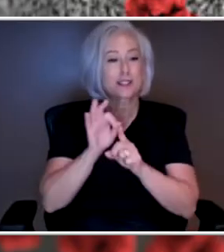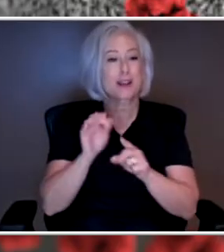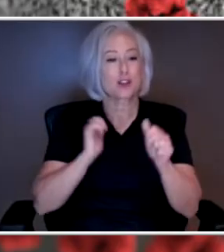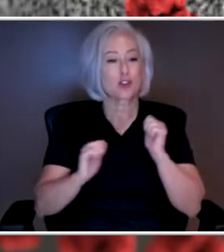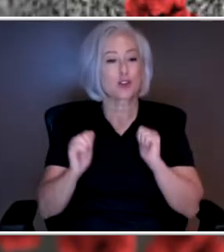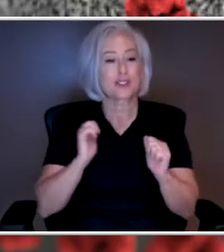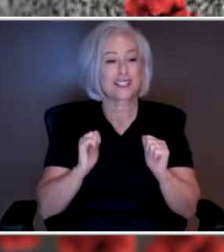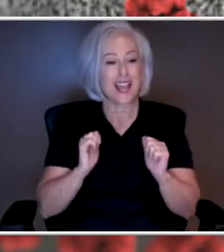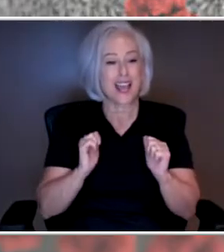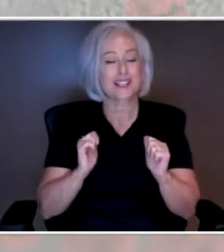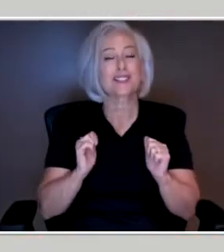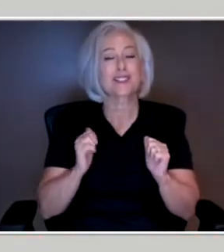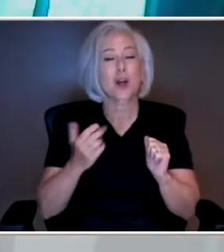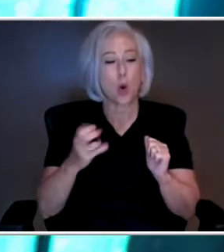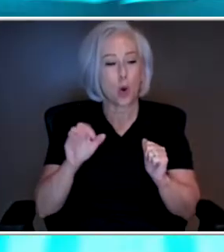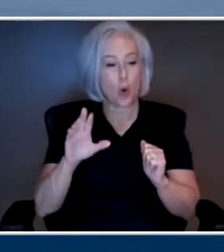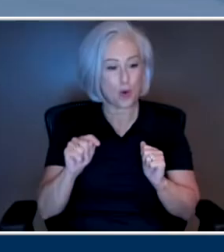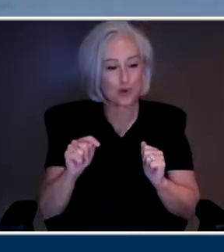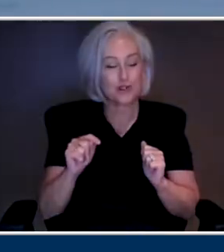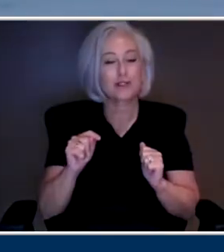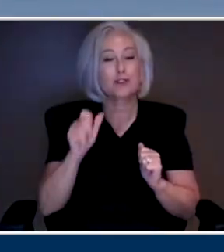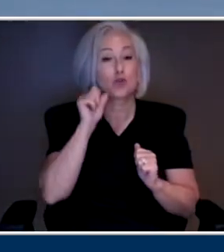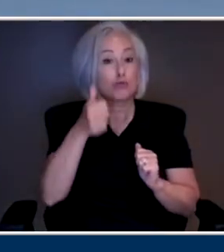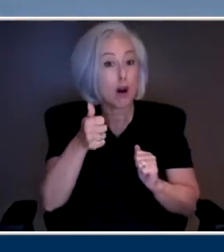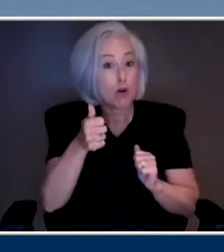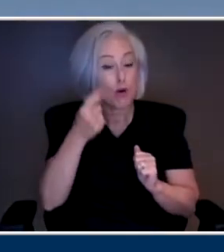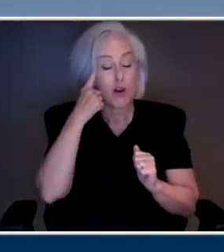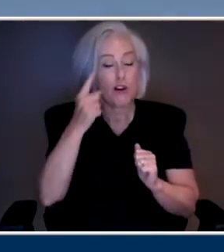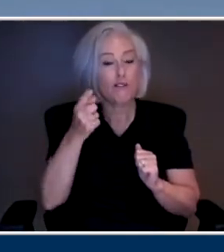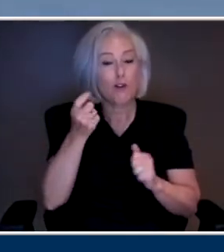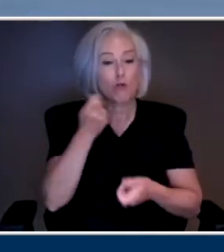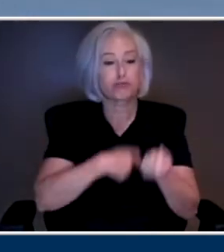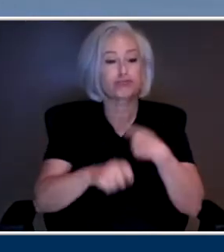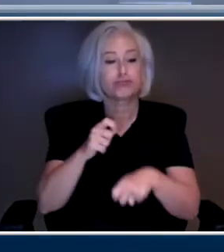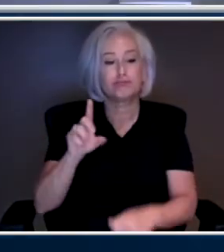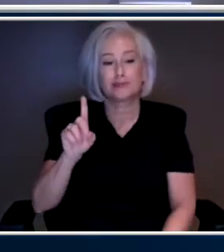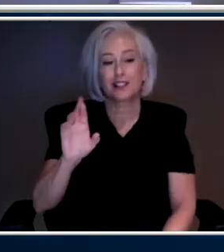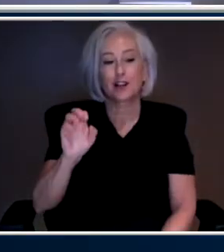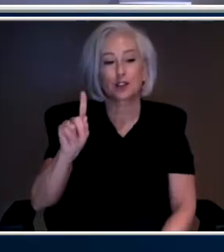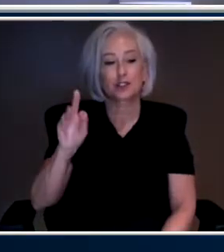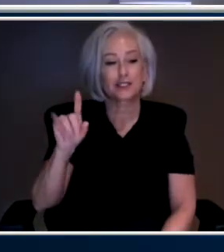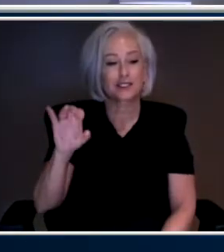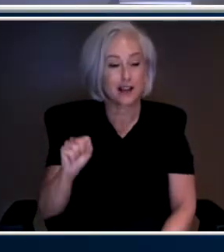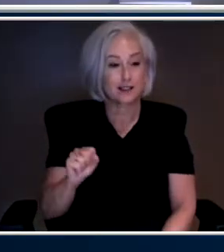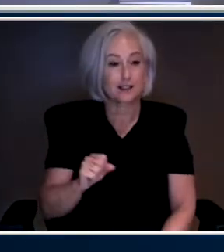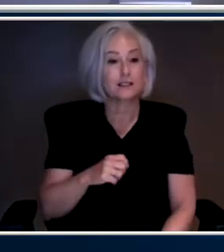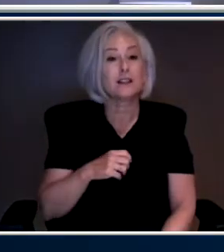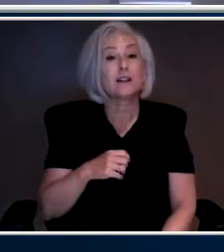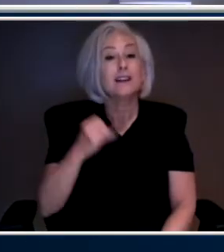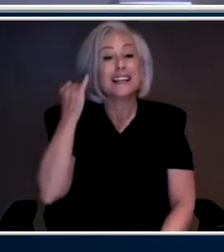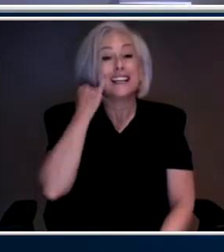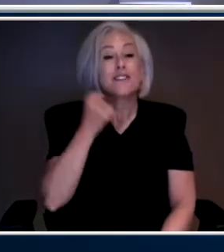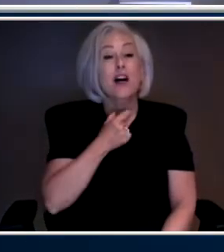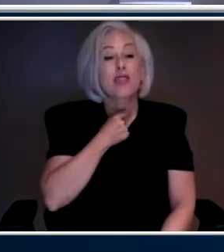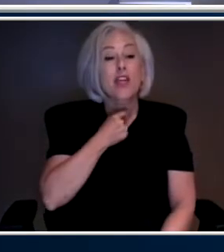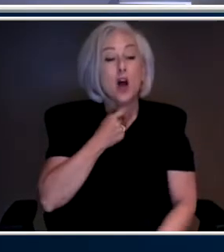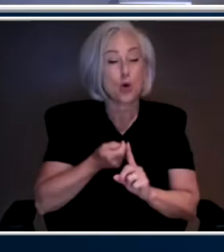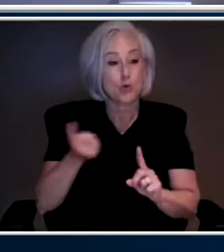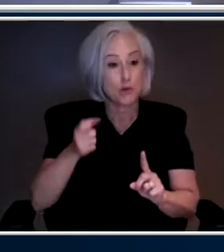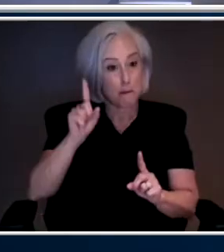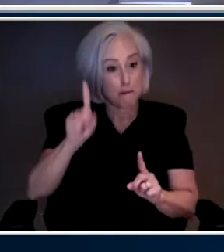Well, let's get to some of those questions from our viewers. So if your thyroid is removed, do you need to be on meds for the rest of your life?